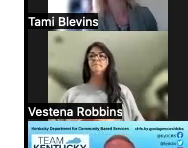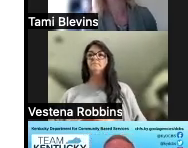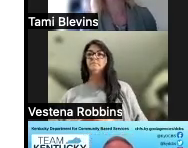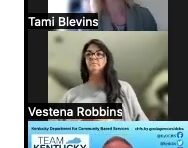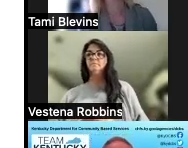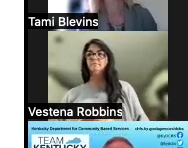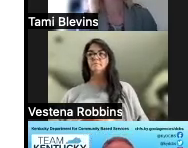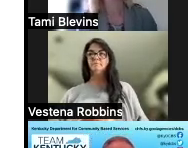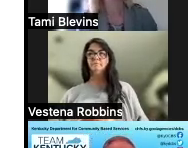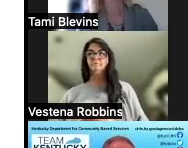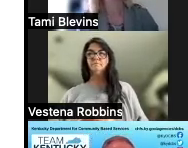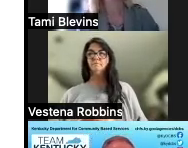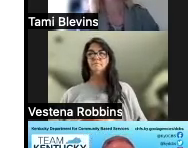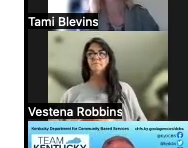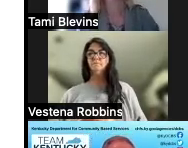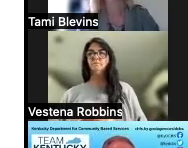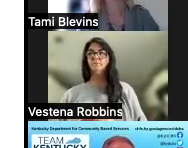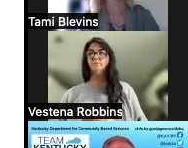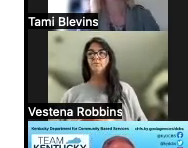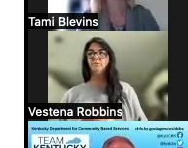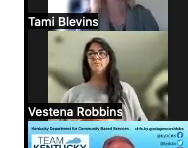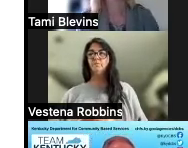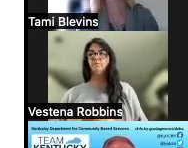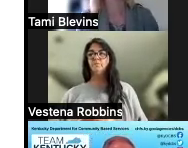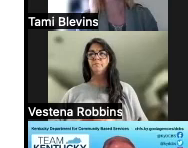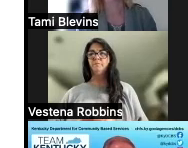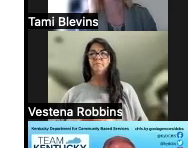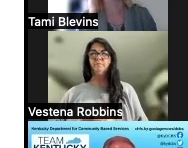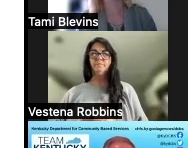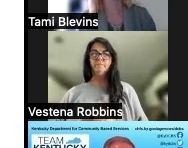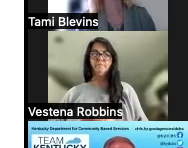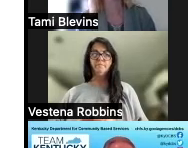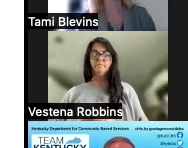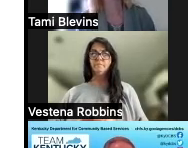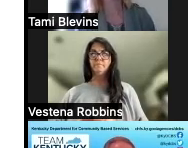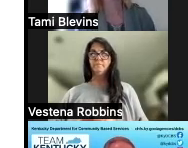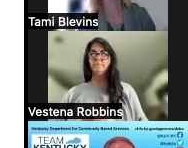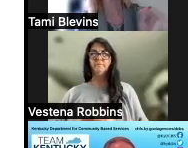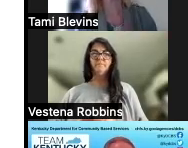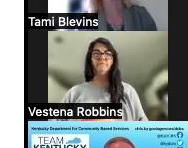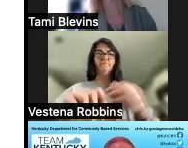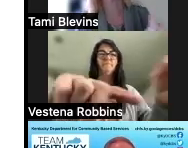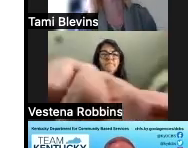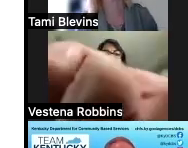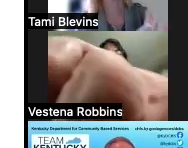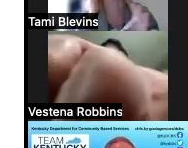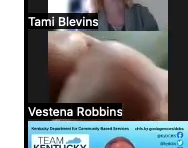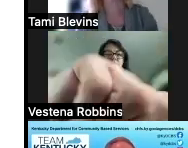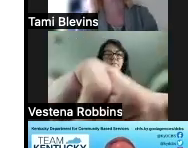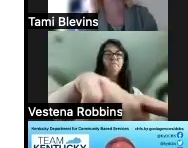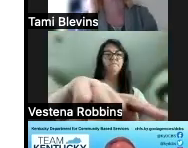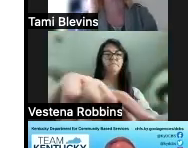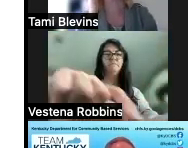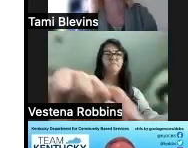those. There are very important resources now made available through the review of